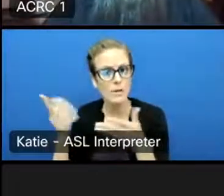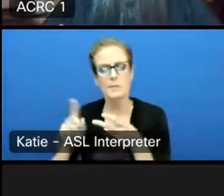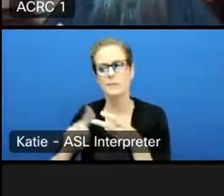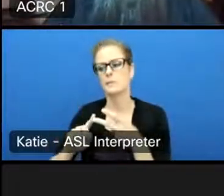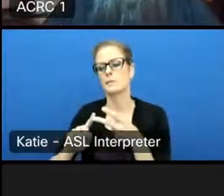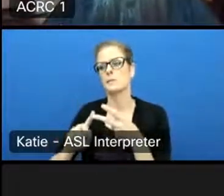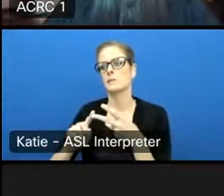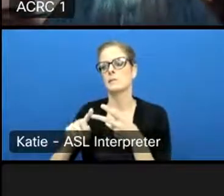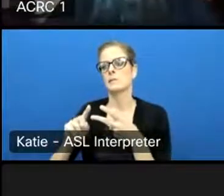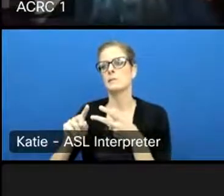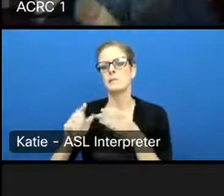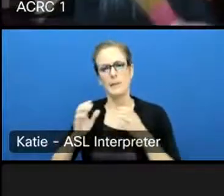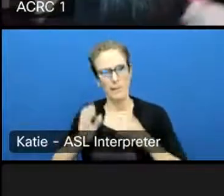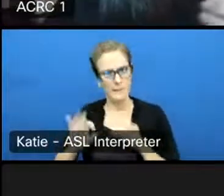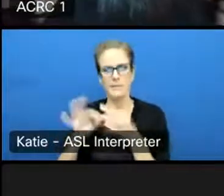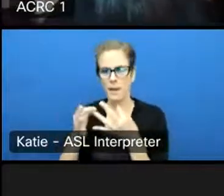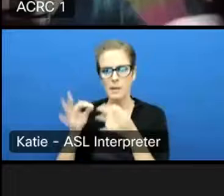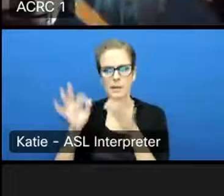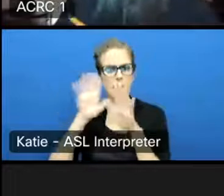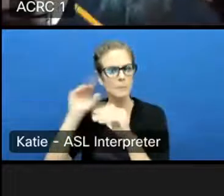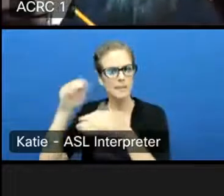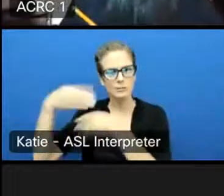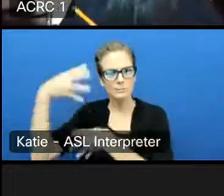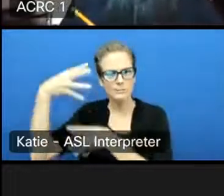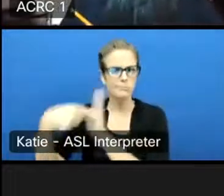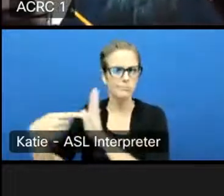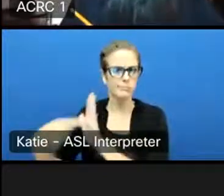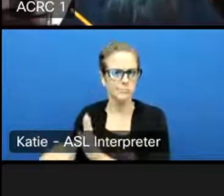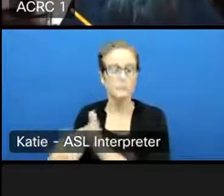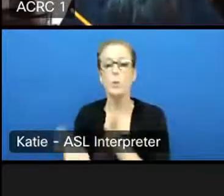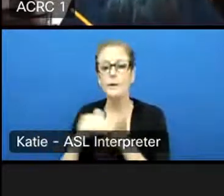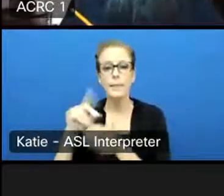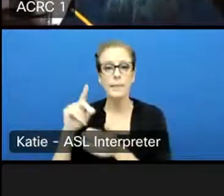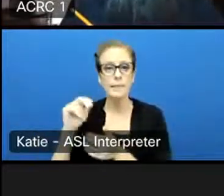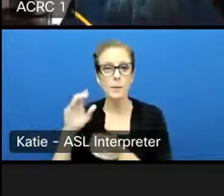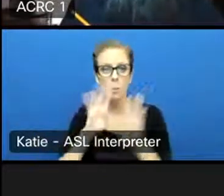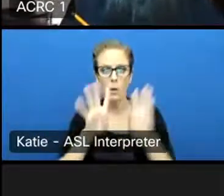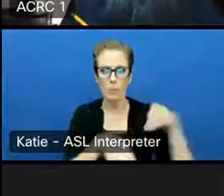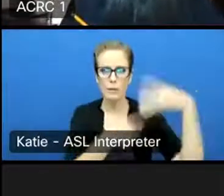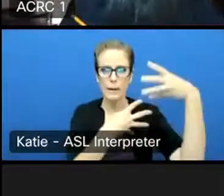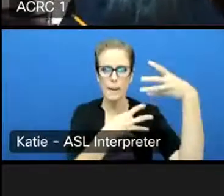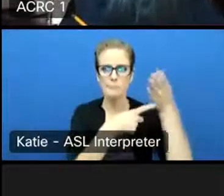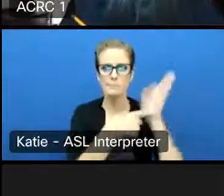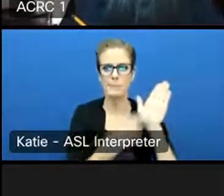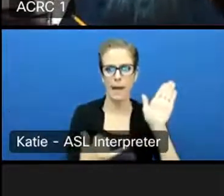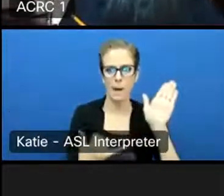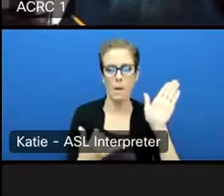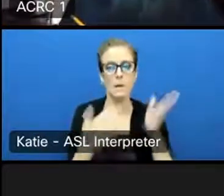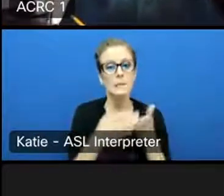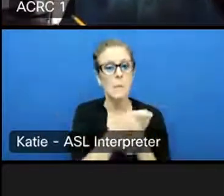with our clients and families as well. So I'm going to share again these materials right now. And again, these are things that folks may be familiar